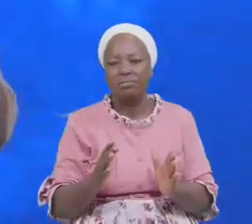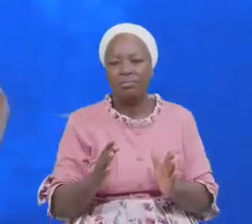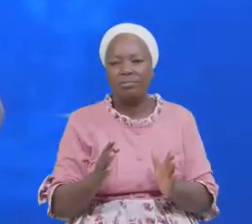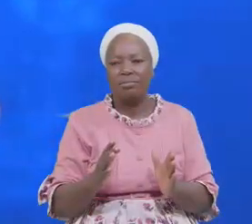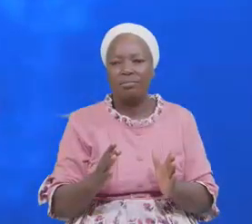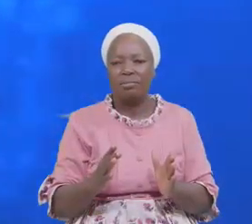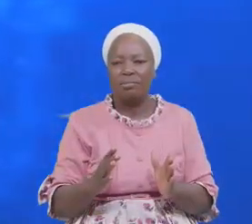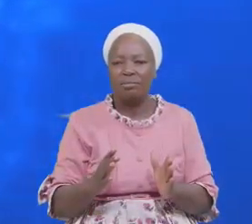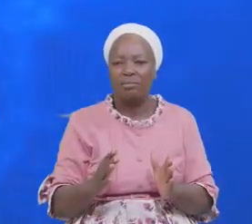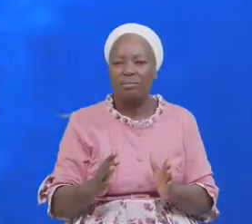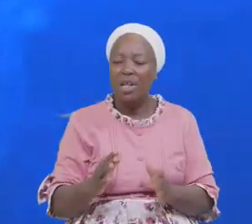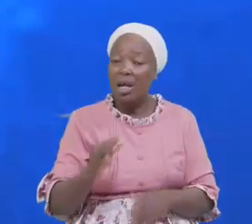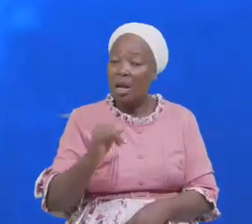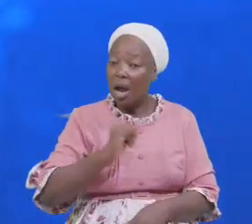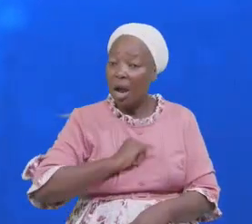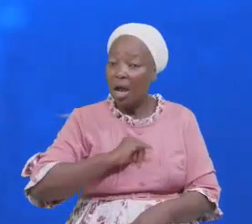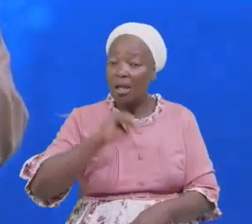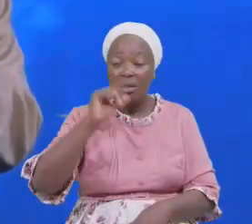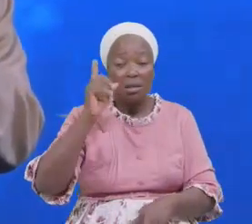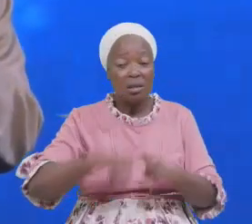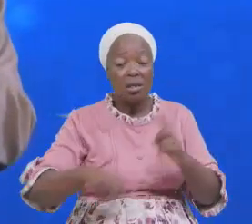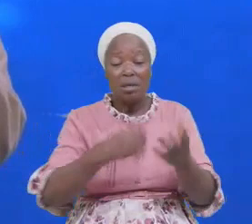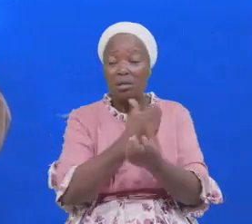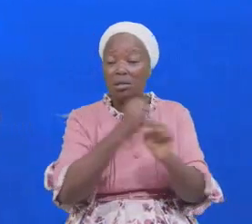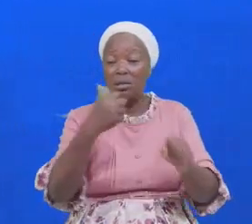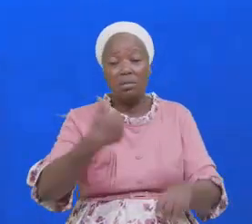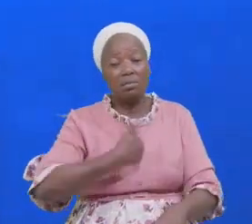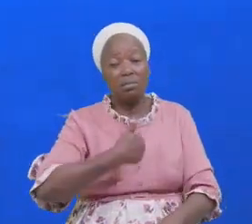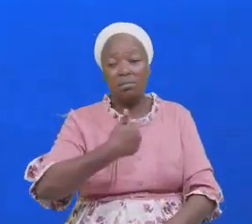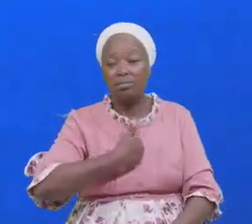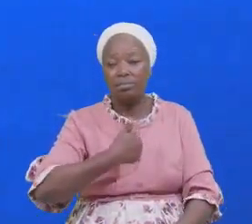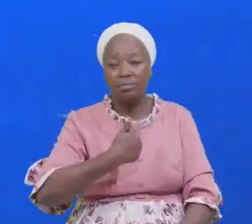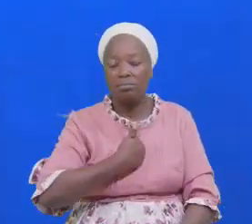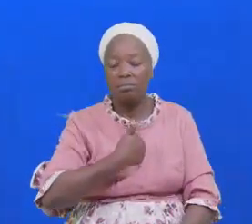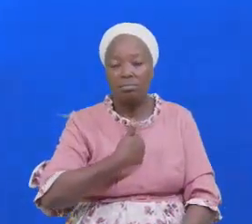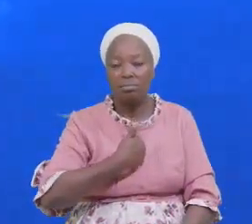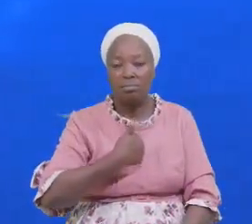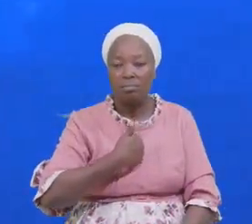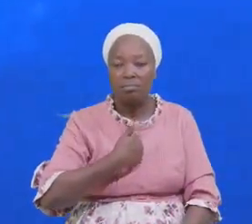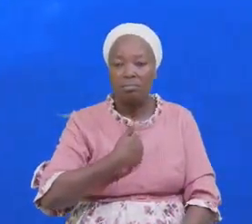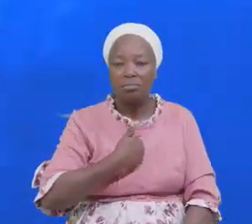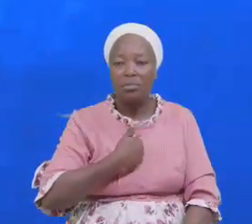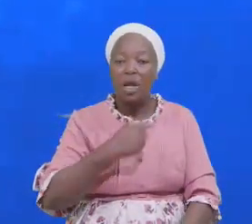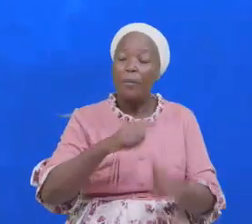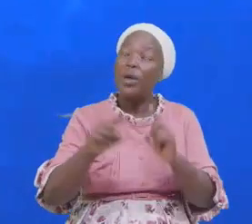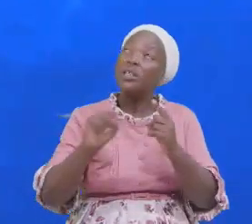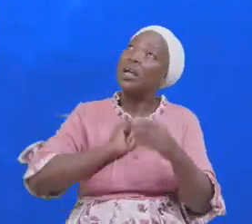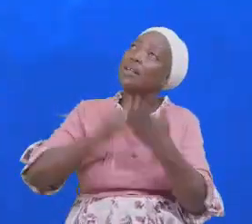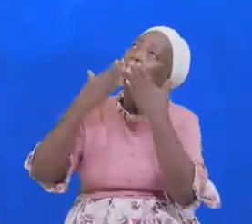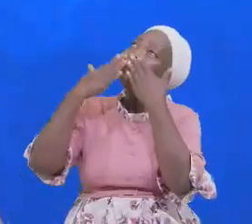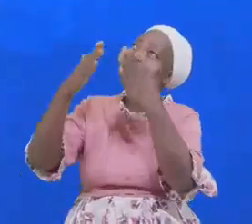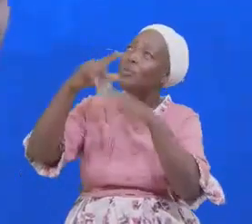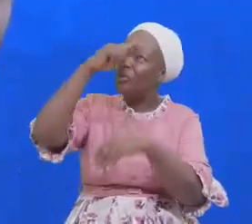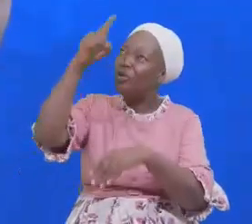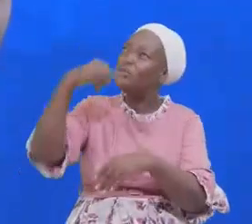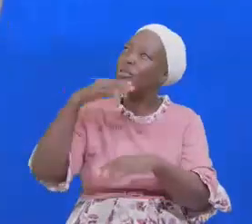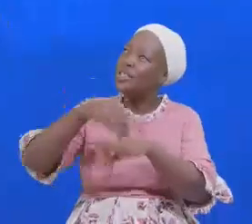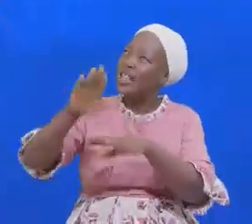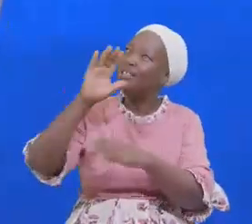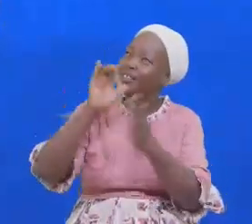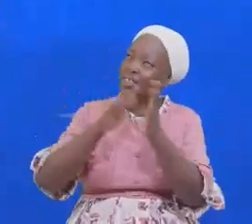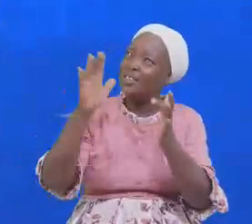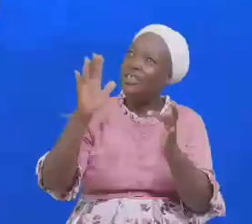I cannot save myself. But I thank you because you sent